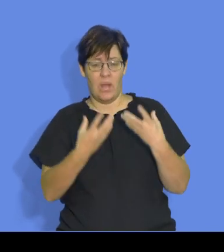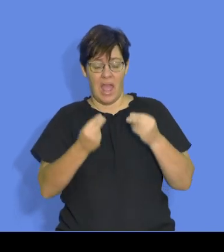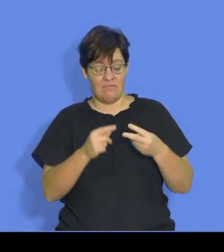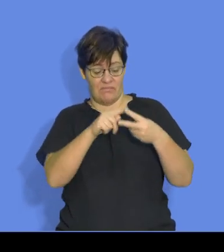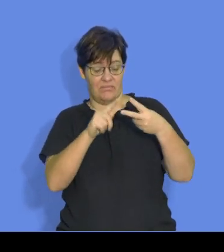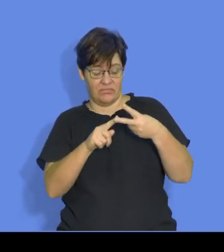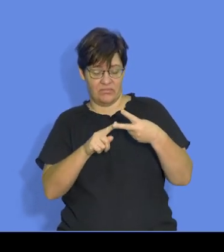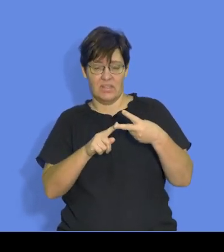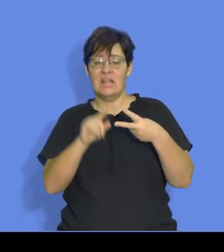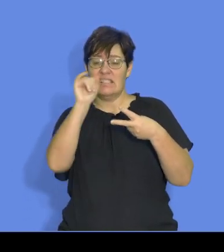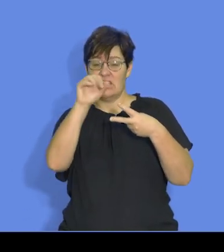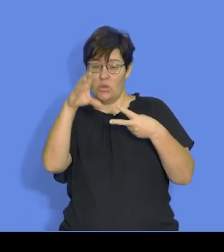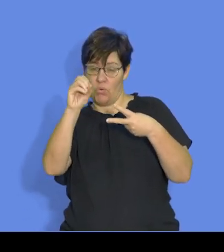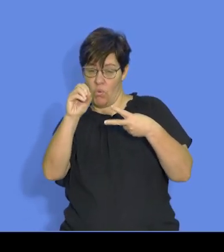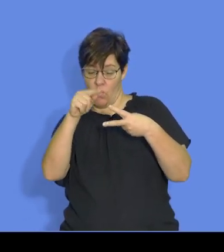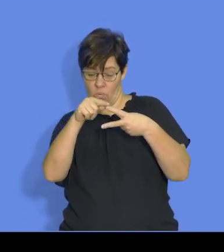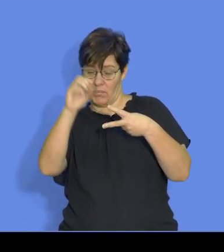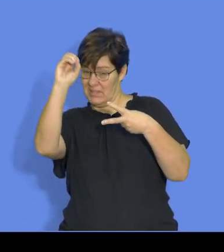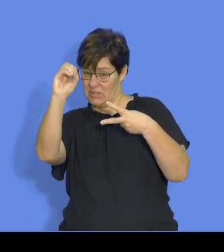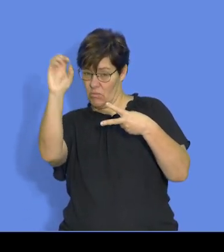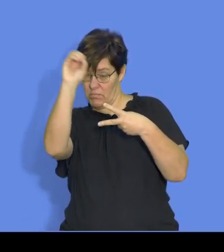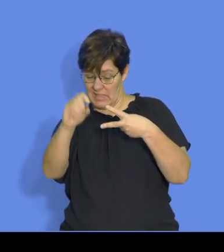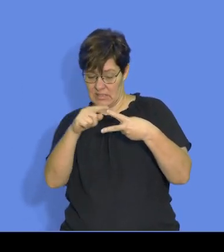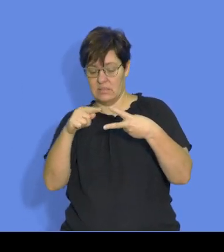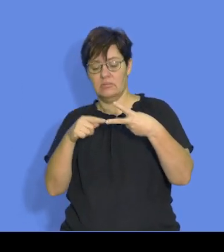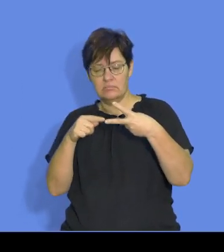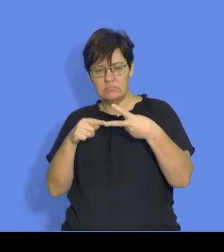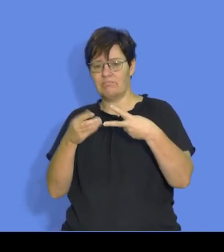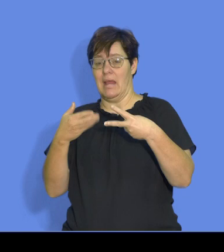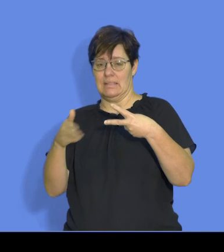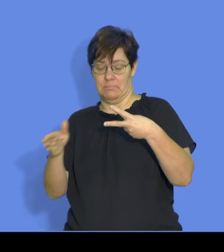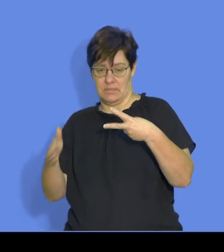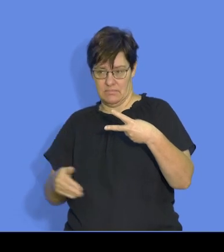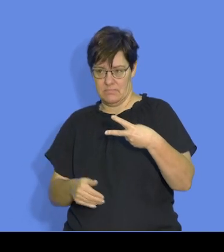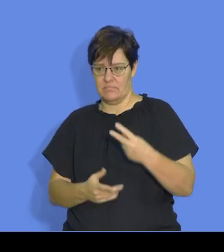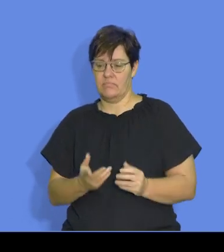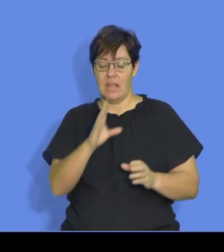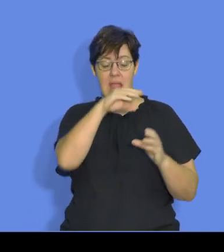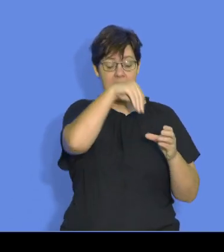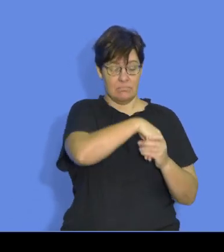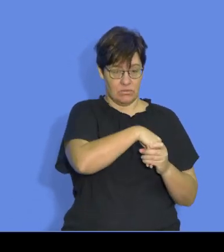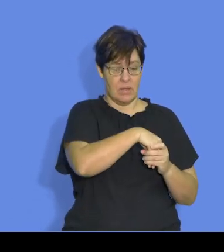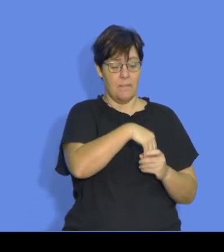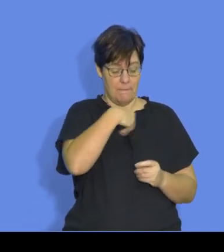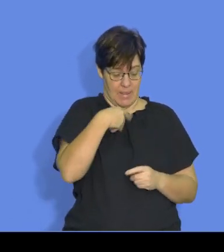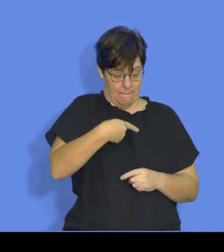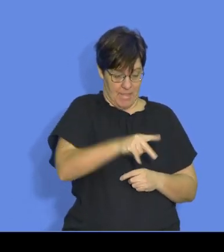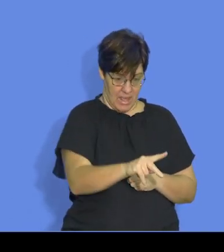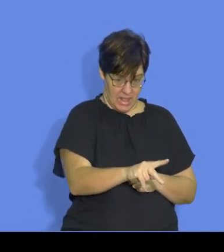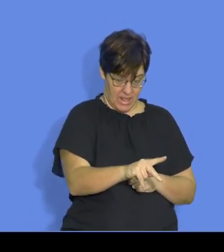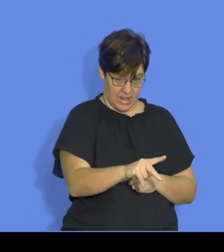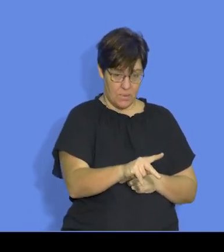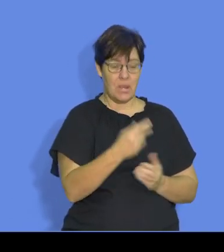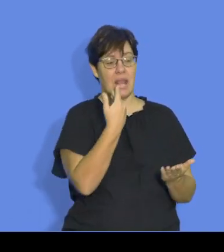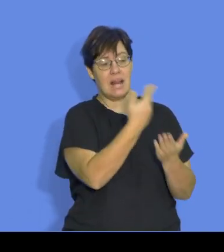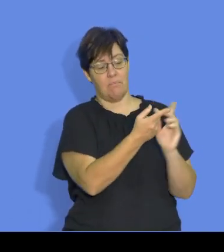items, you have certain exemptions on VAT. We said input VAT is a VAT that we pay as a VAT vendor, which we can claim